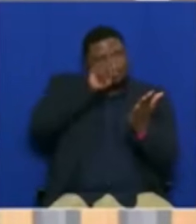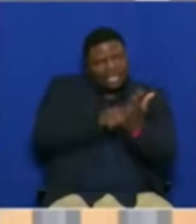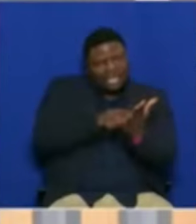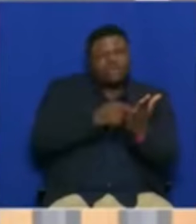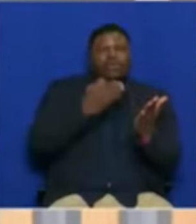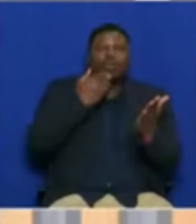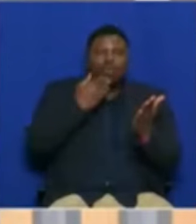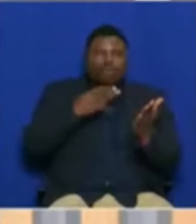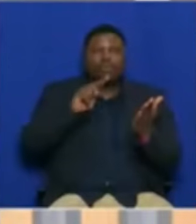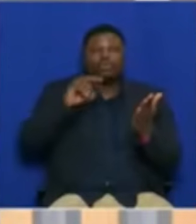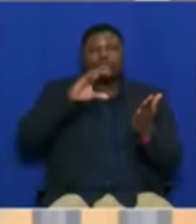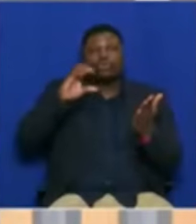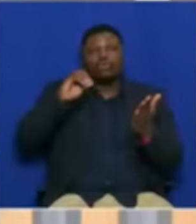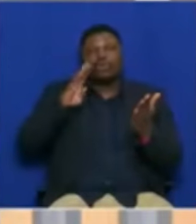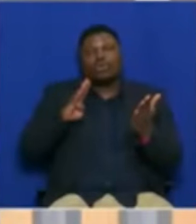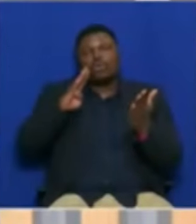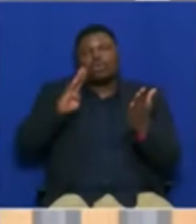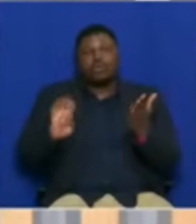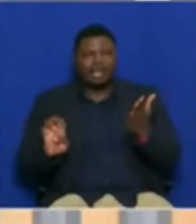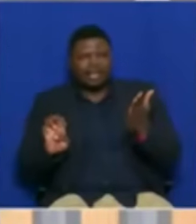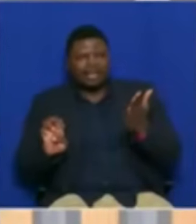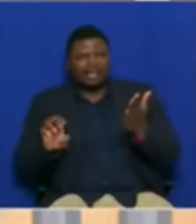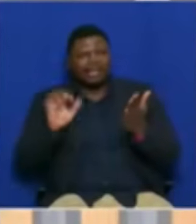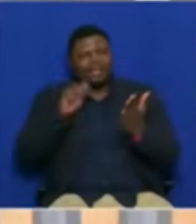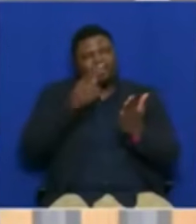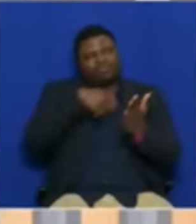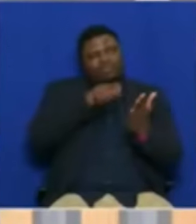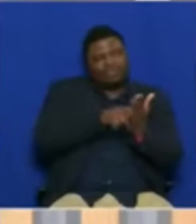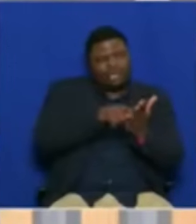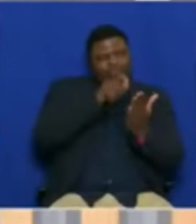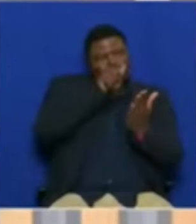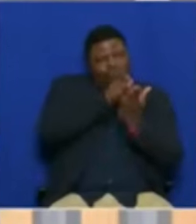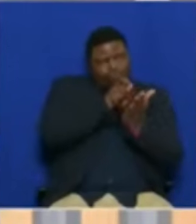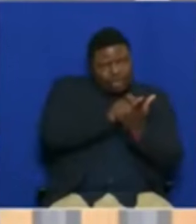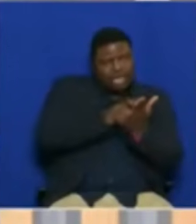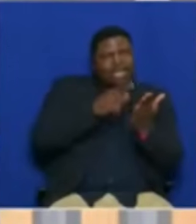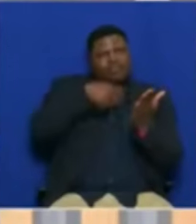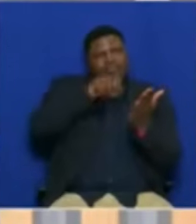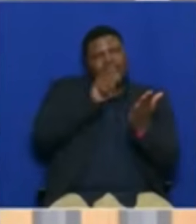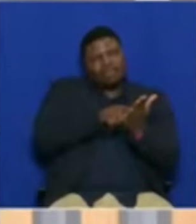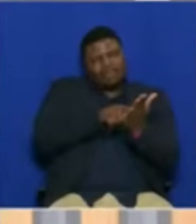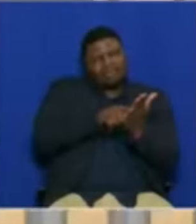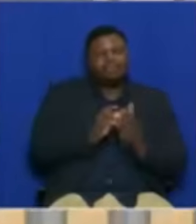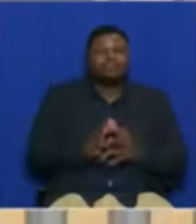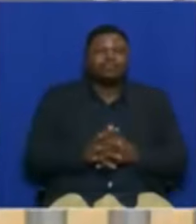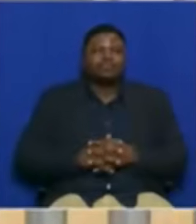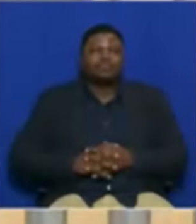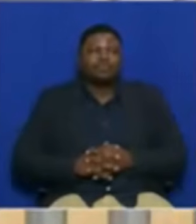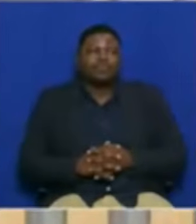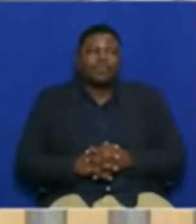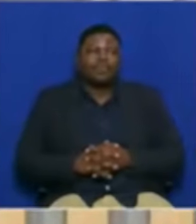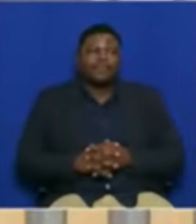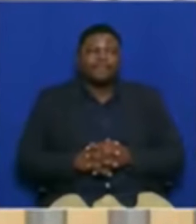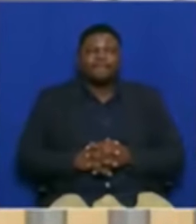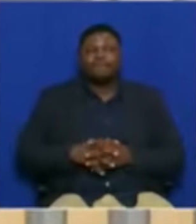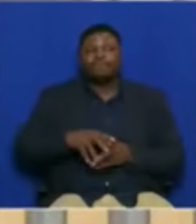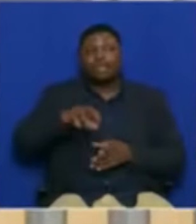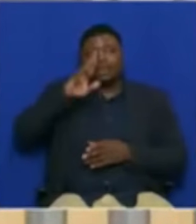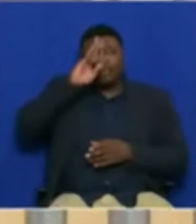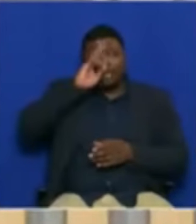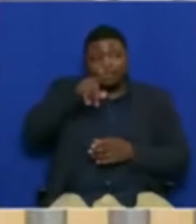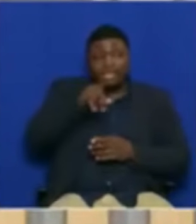it, Commissioner. Yes, I worked with these letters here. When you have somebody's name is in the inquiries as the head of the